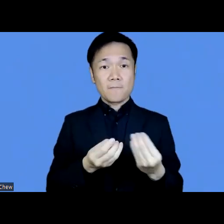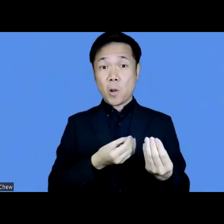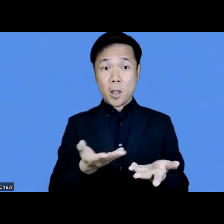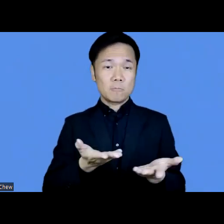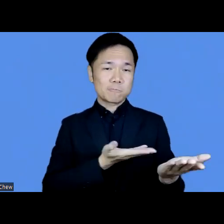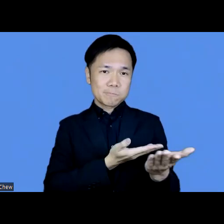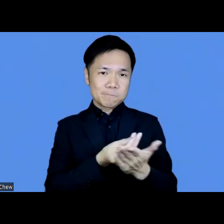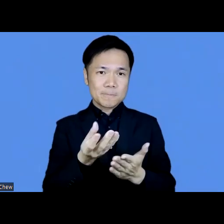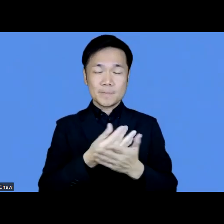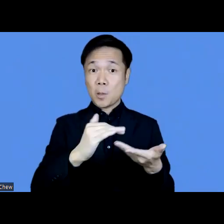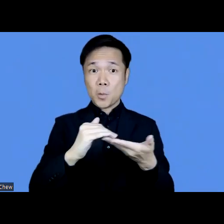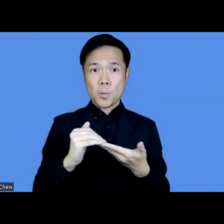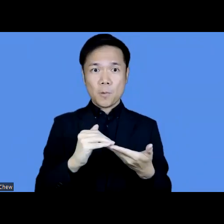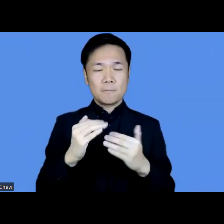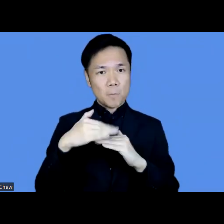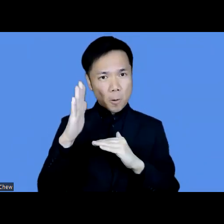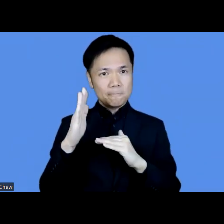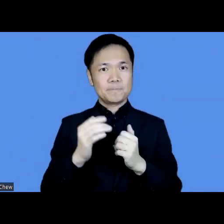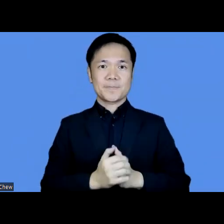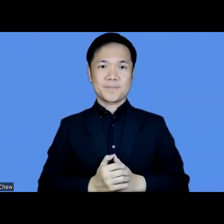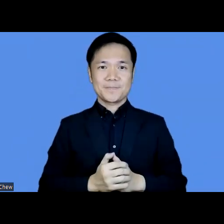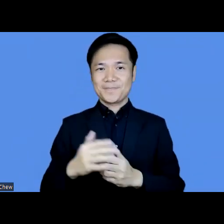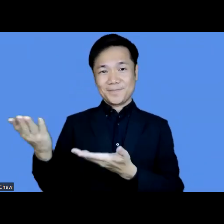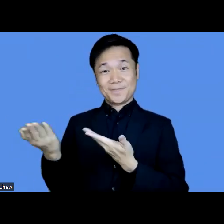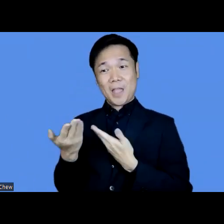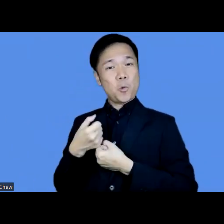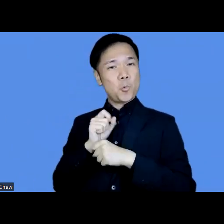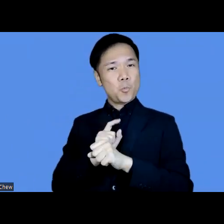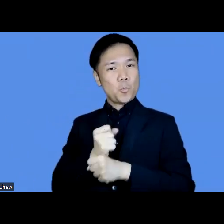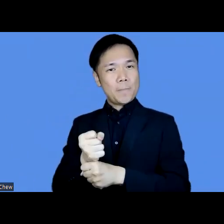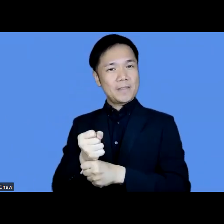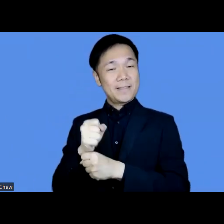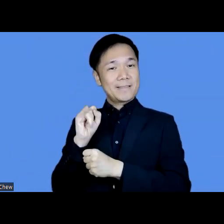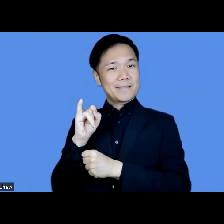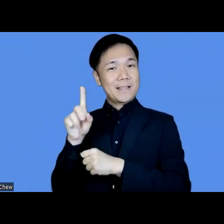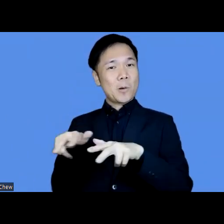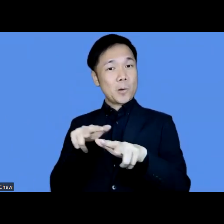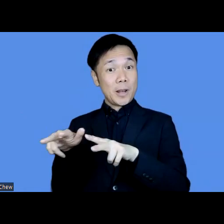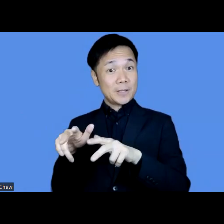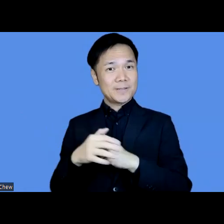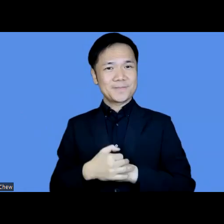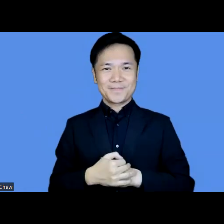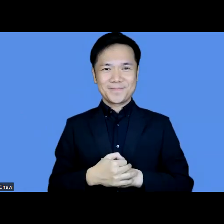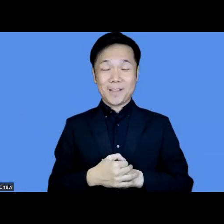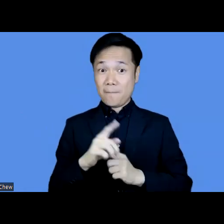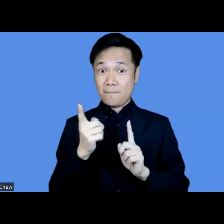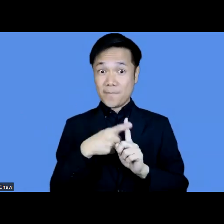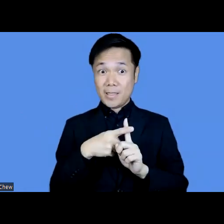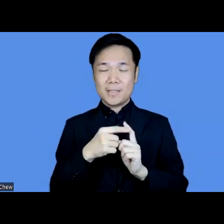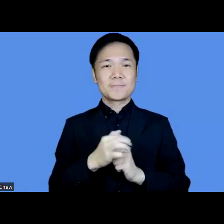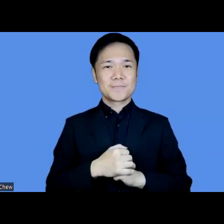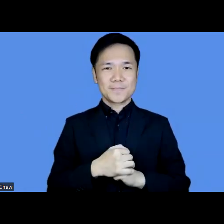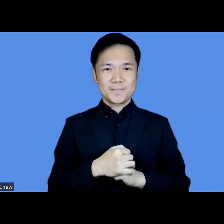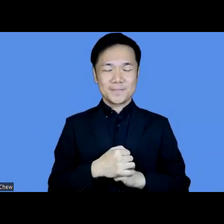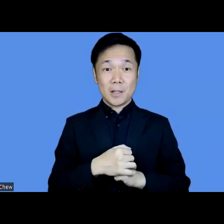for Inclusive Development. On behalf of the organizers, we first want to acknowledge the World